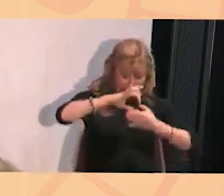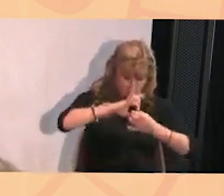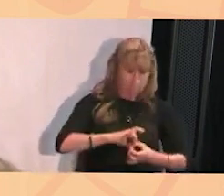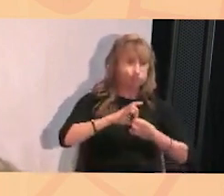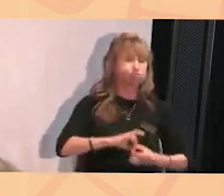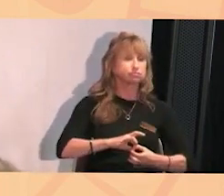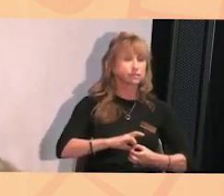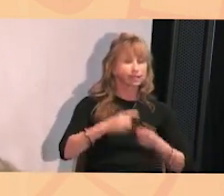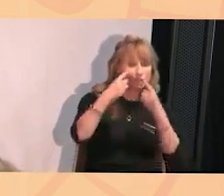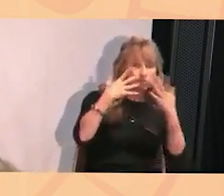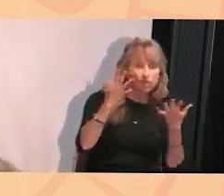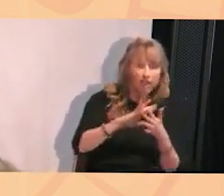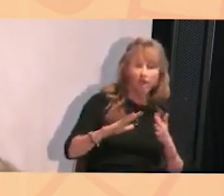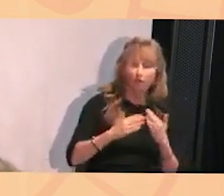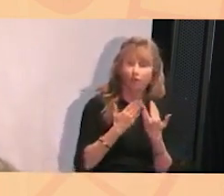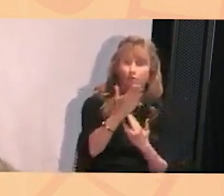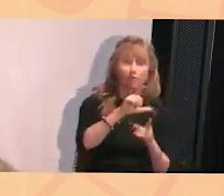culture.